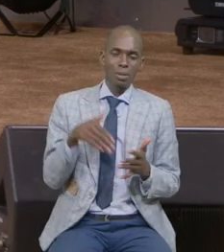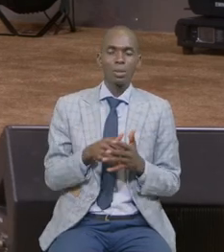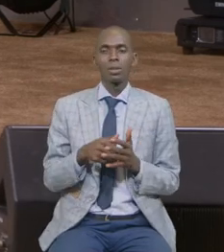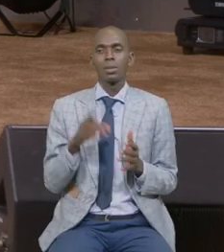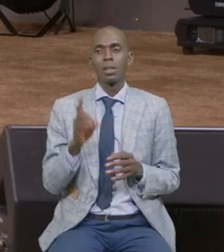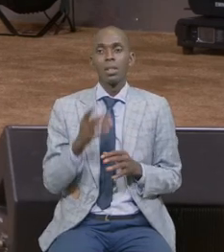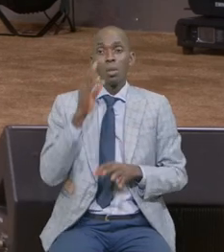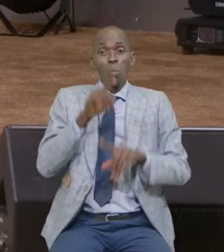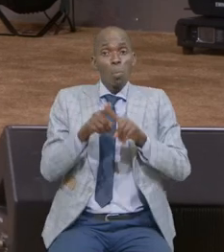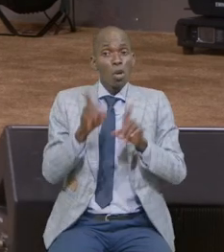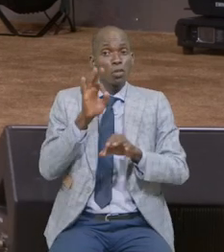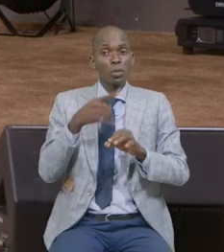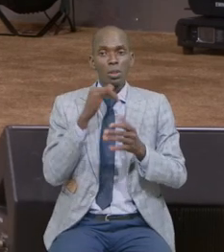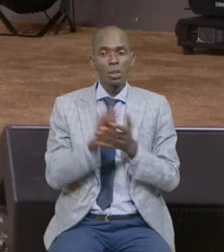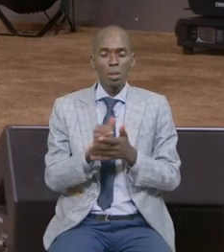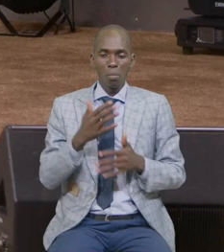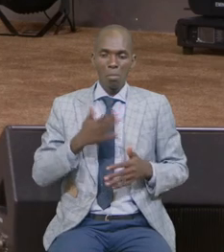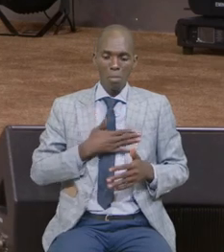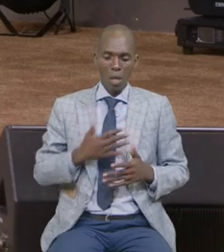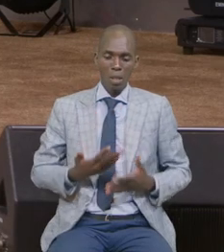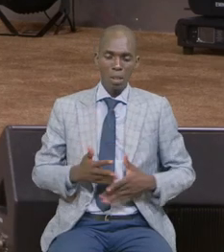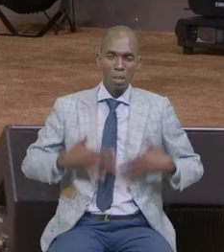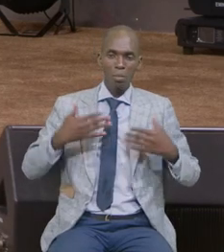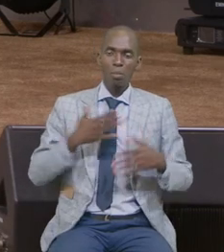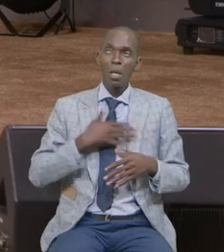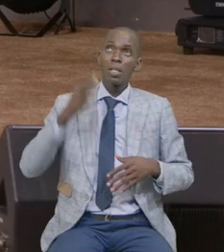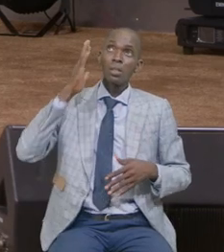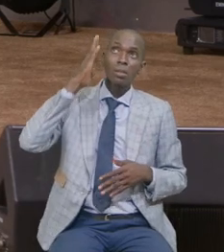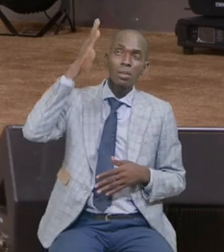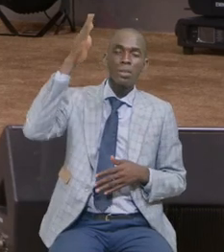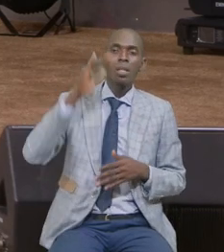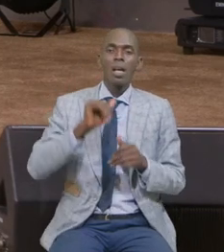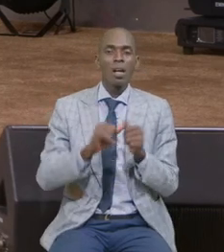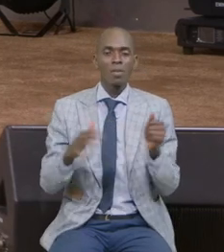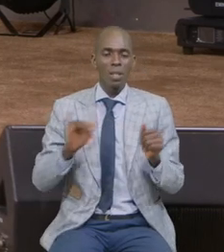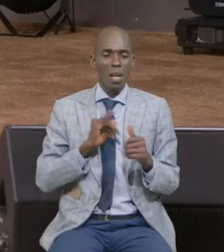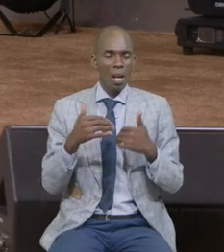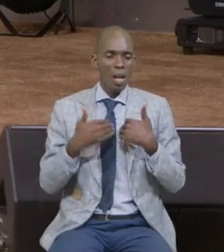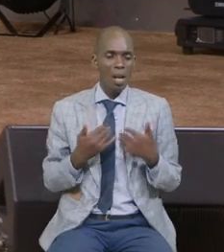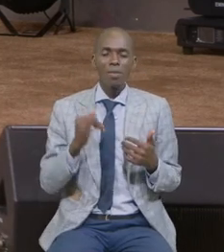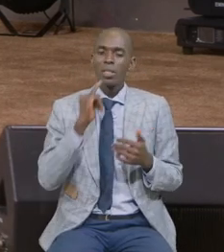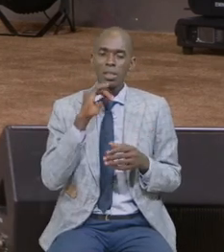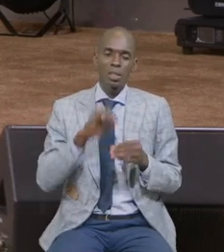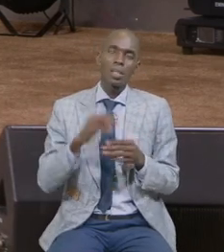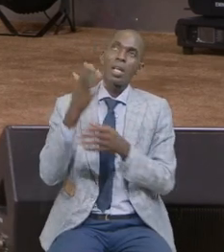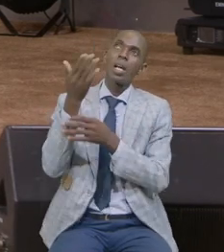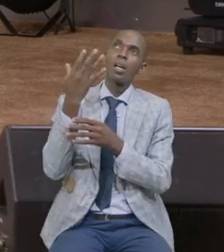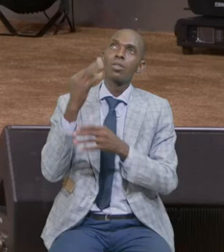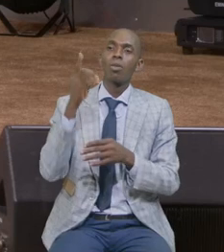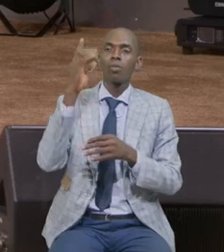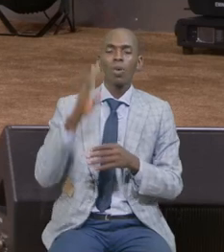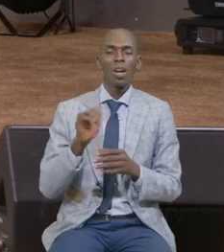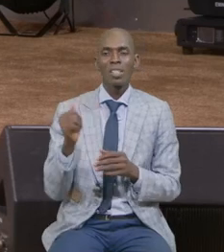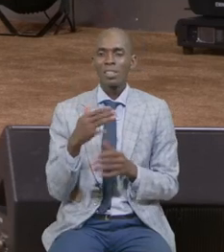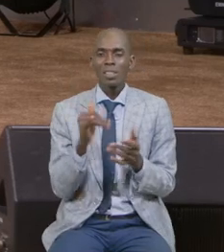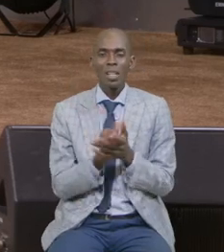my destiny anything I have anything I will have is in the hand of God if they see it they can make you unhappy let